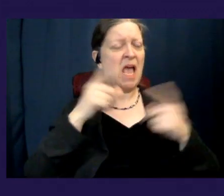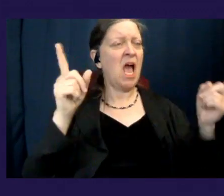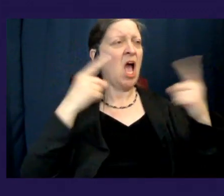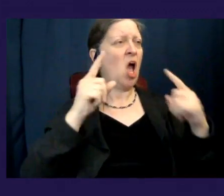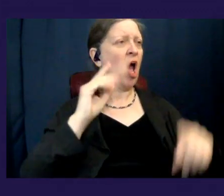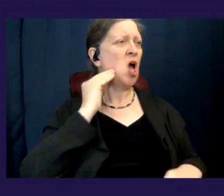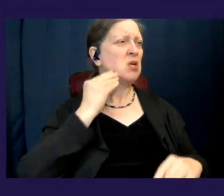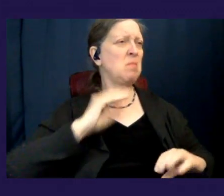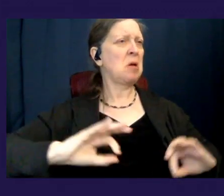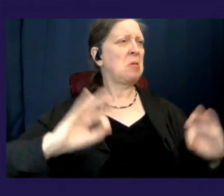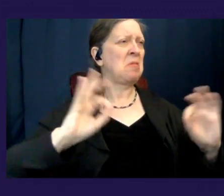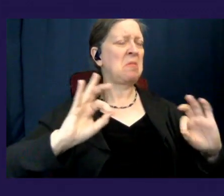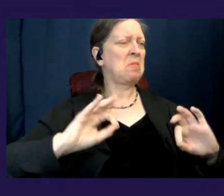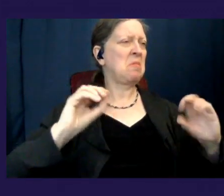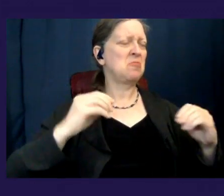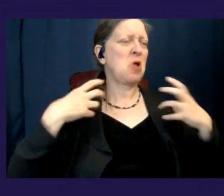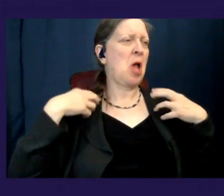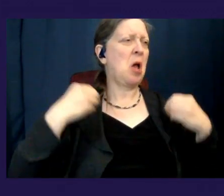only later on when the government